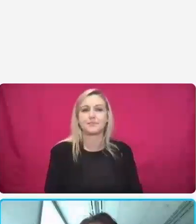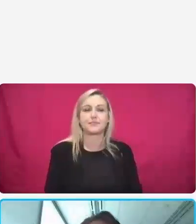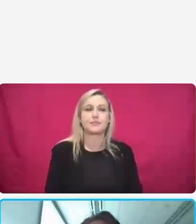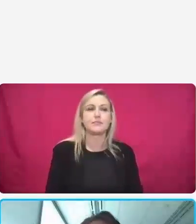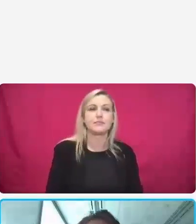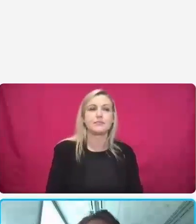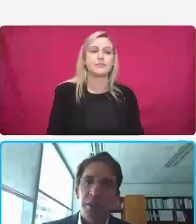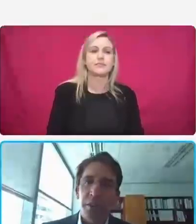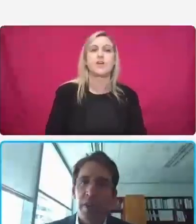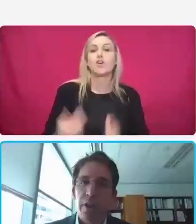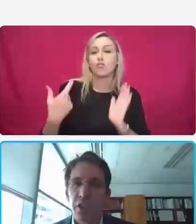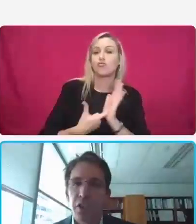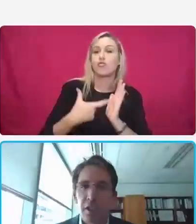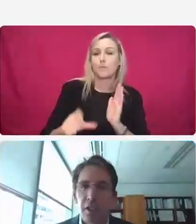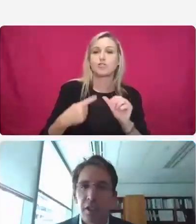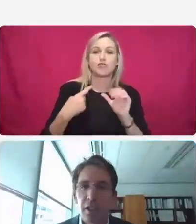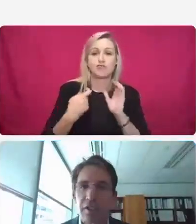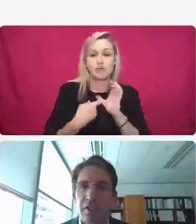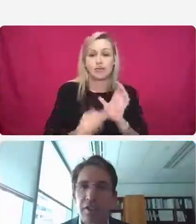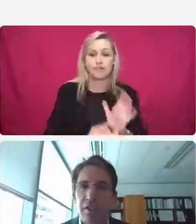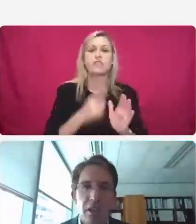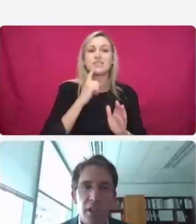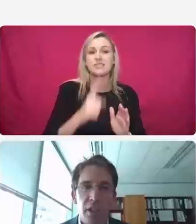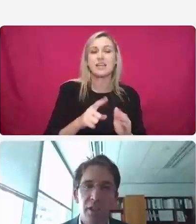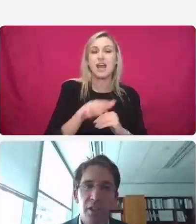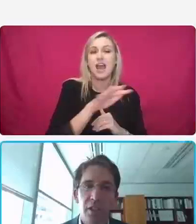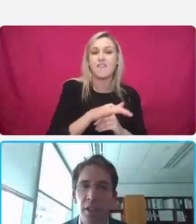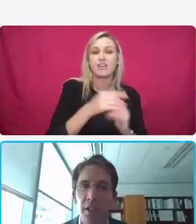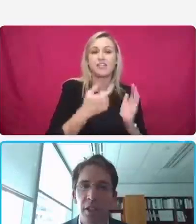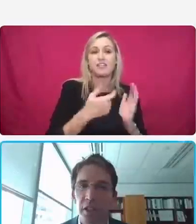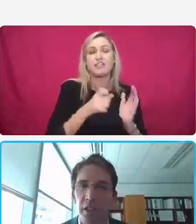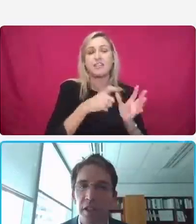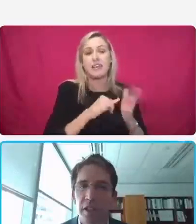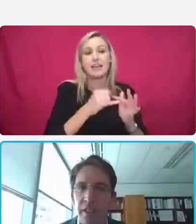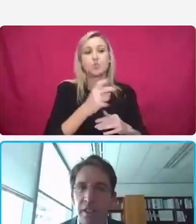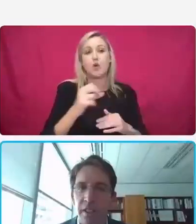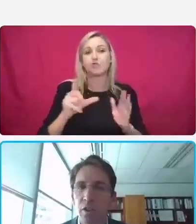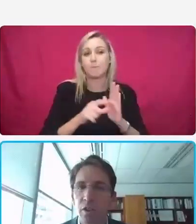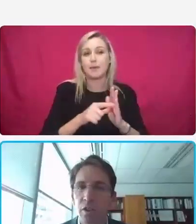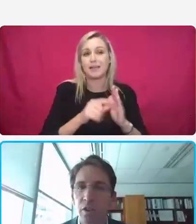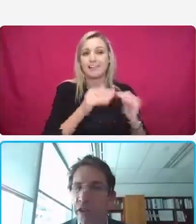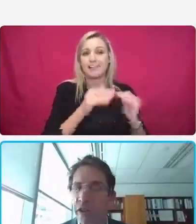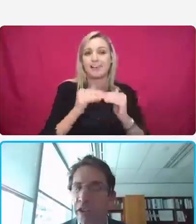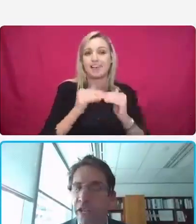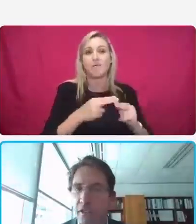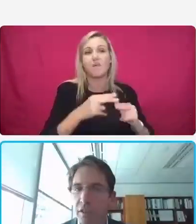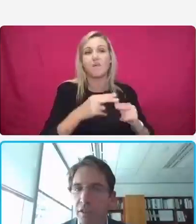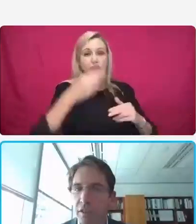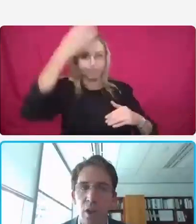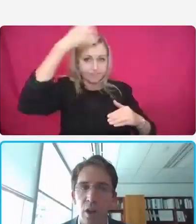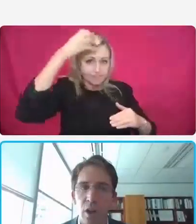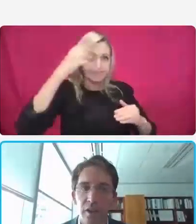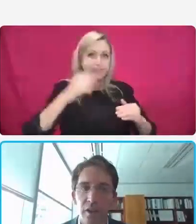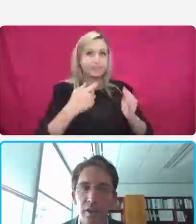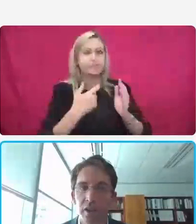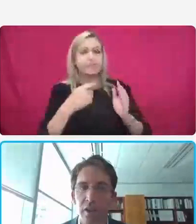Consistent with the Royal Commission recommendations, the average case mix adjusted 200 minutes standard includes personal care workers, enrolled